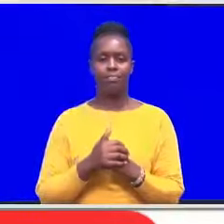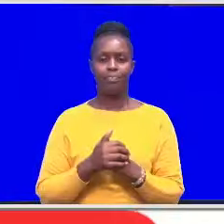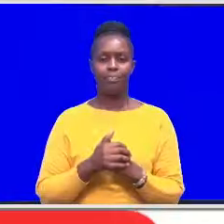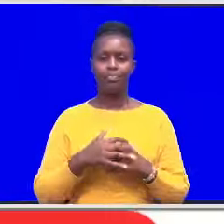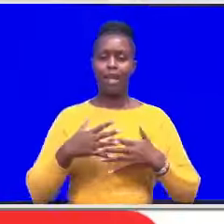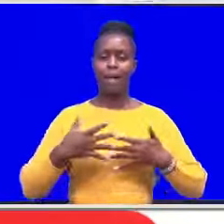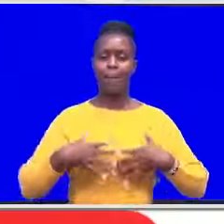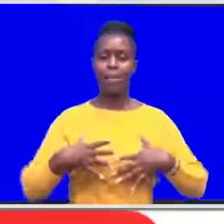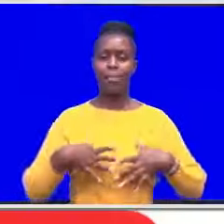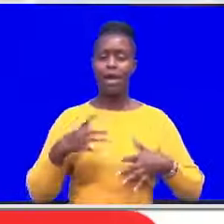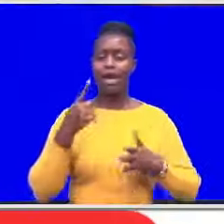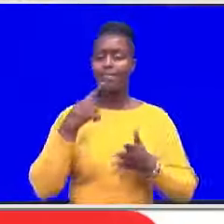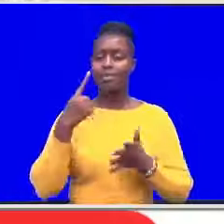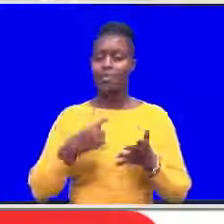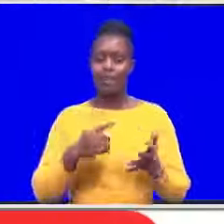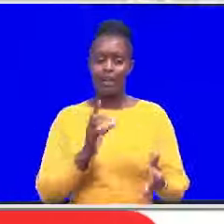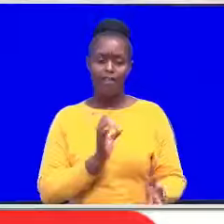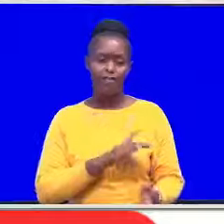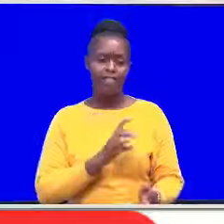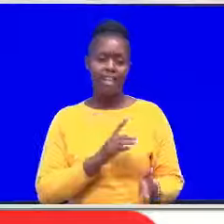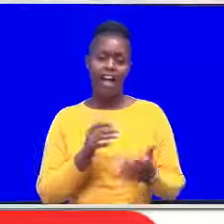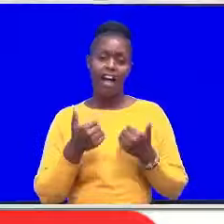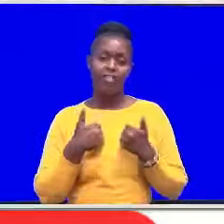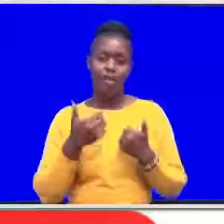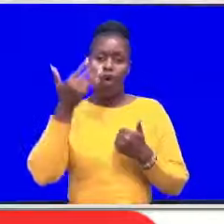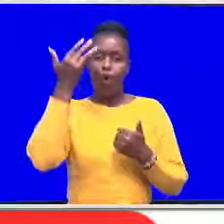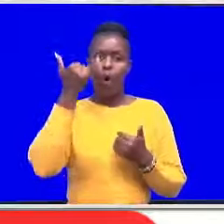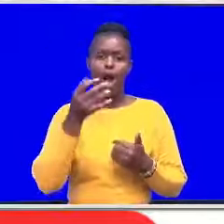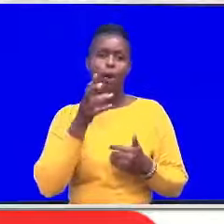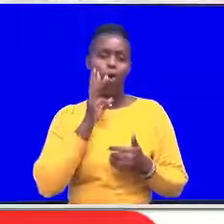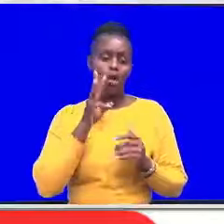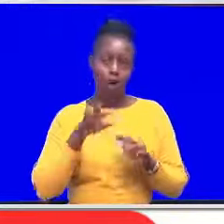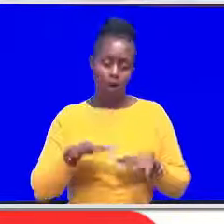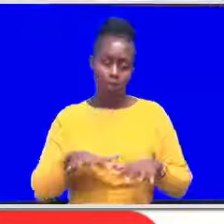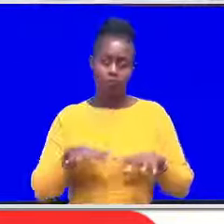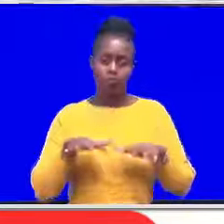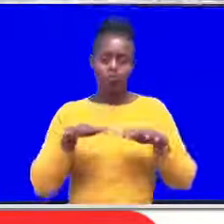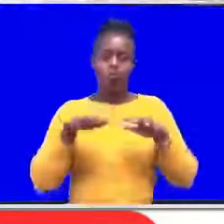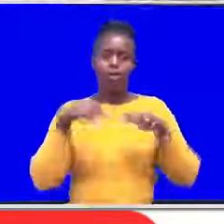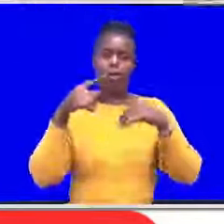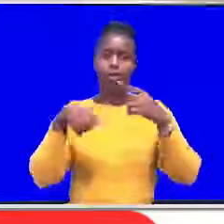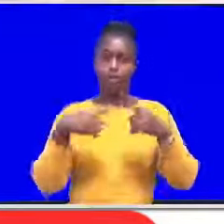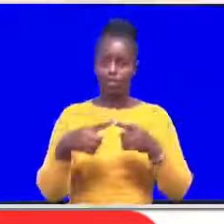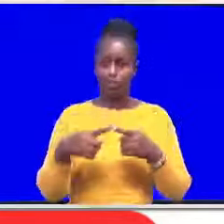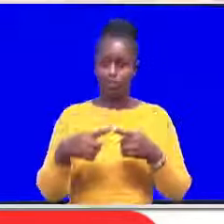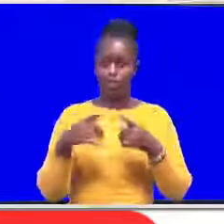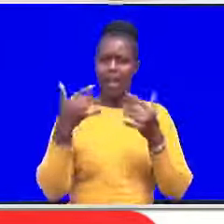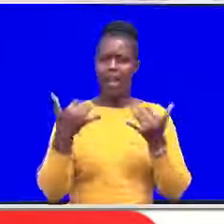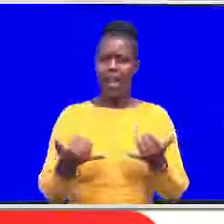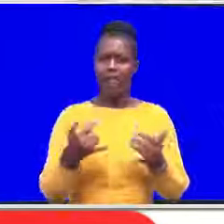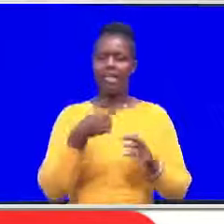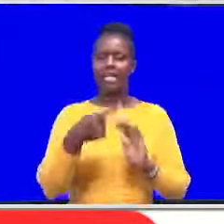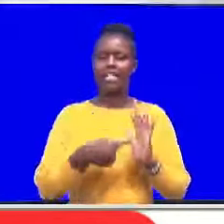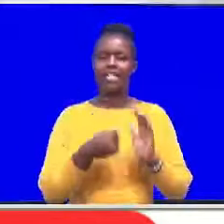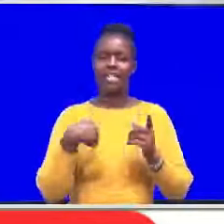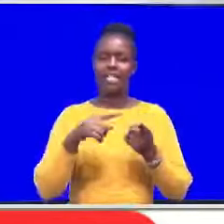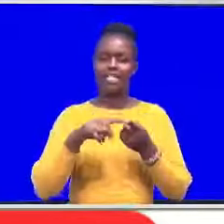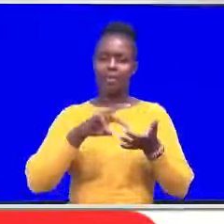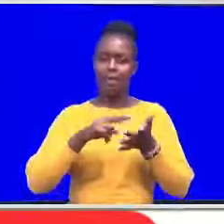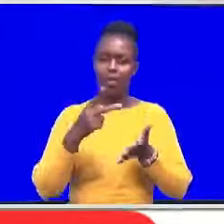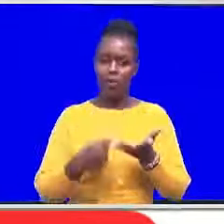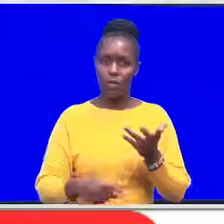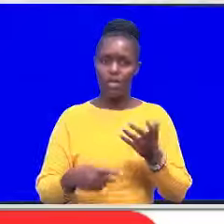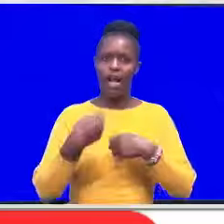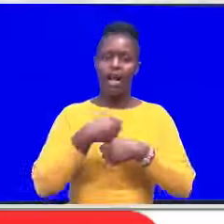Residents are expressing their fear as the water level continue to rise. This increase follows heavy downpours that have caused